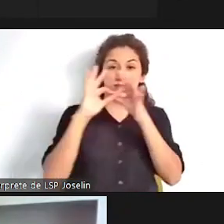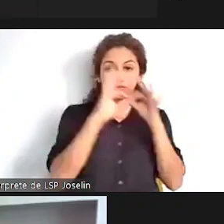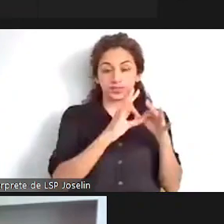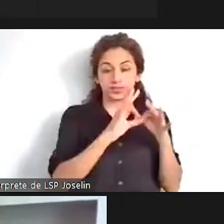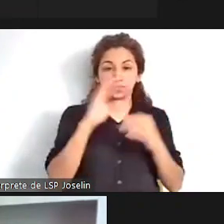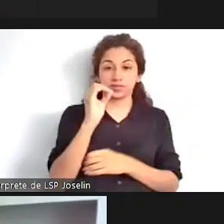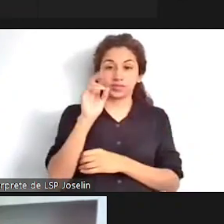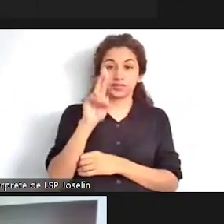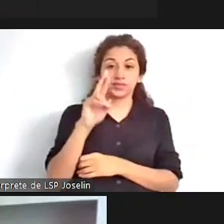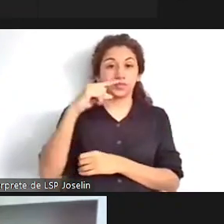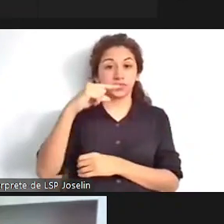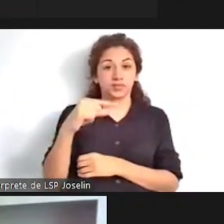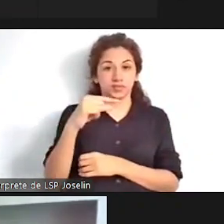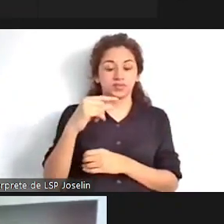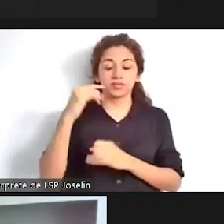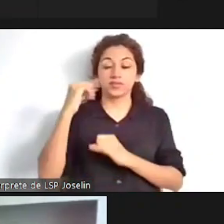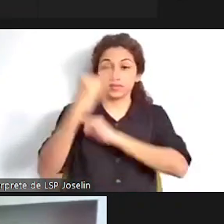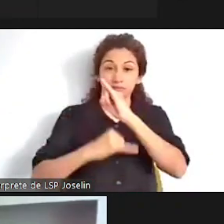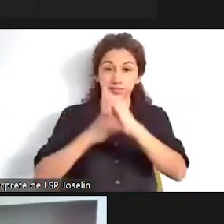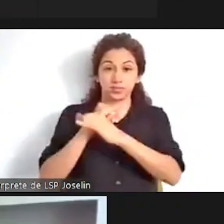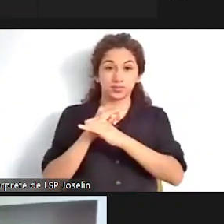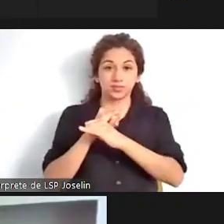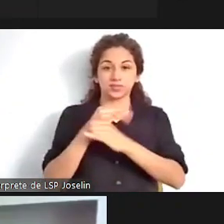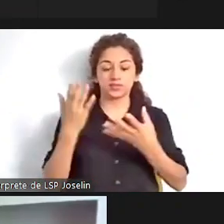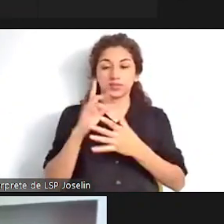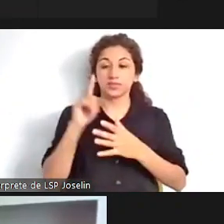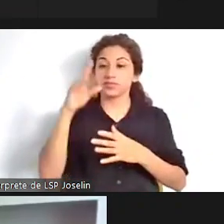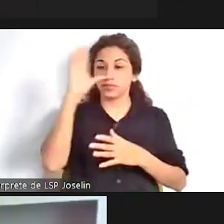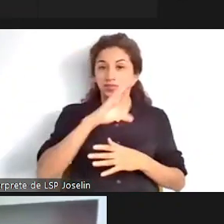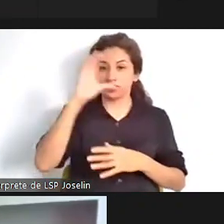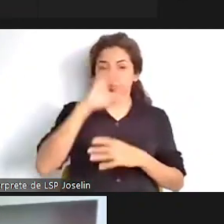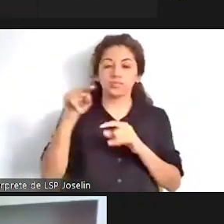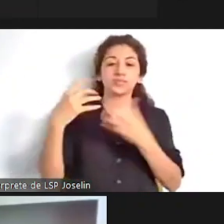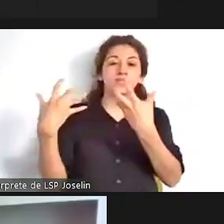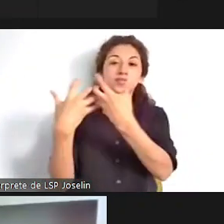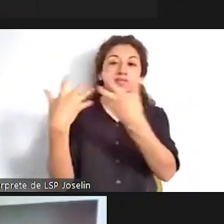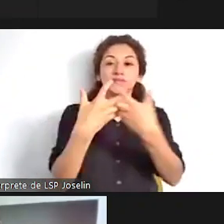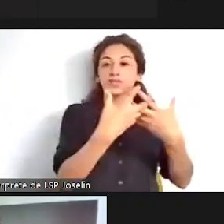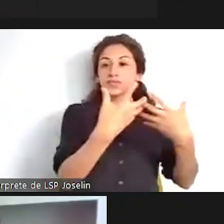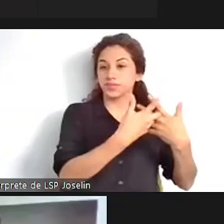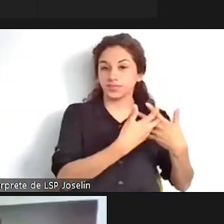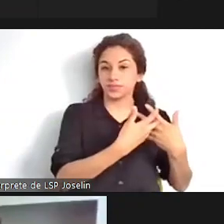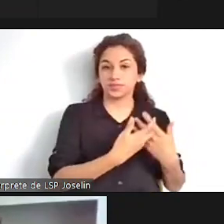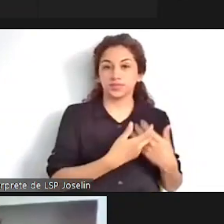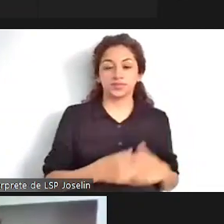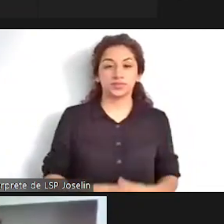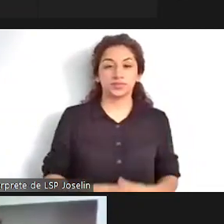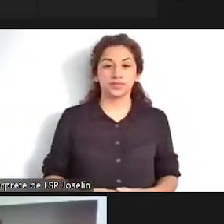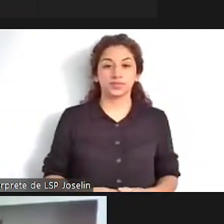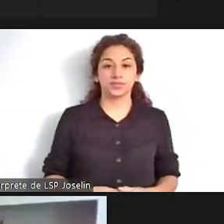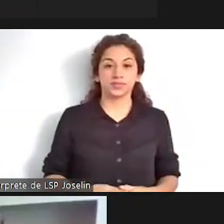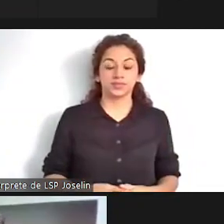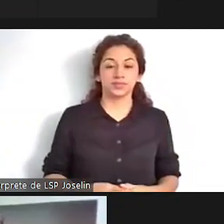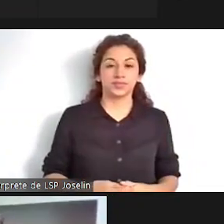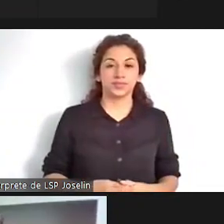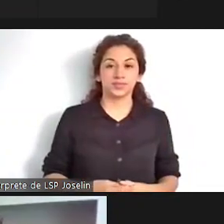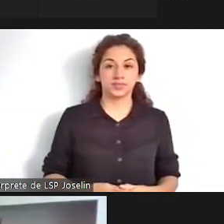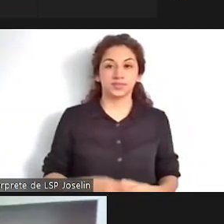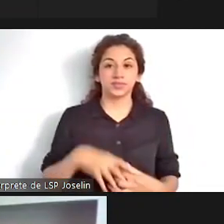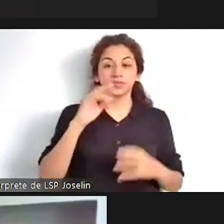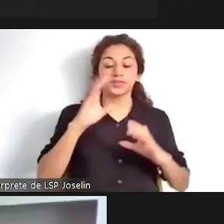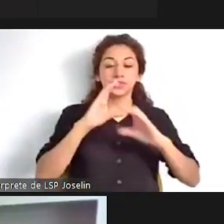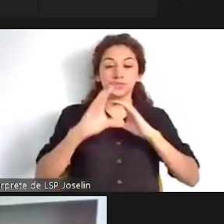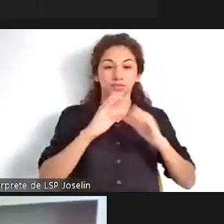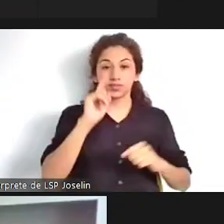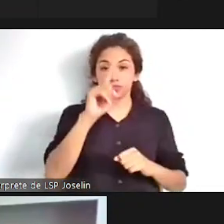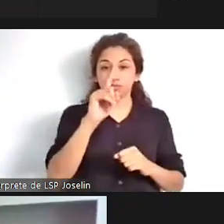the whole uh china supply chain and so it is important this partnership to search this coherence on speaking